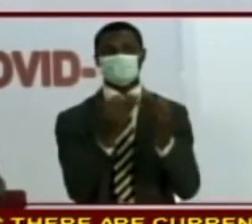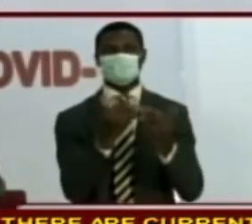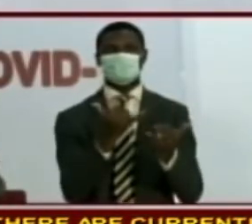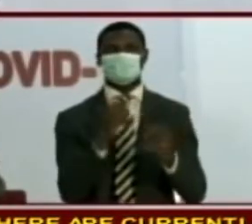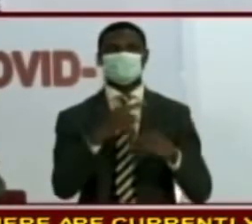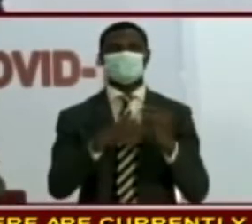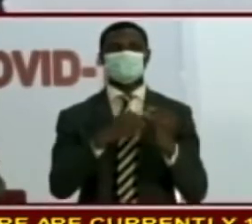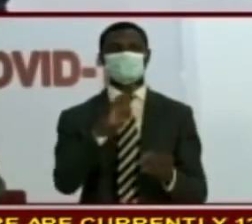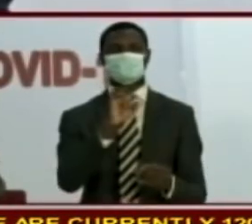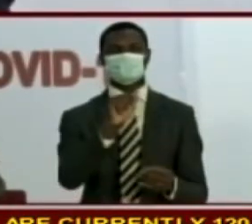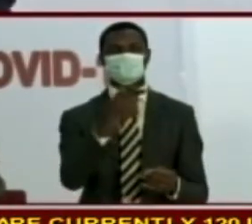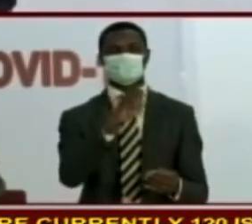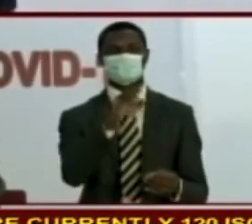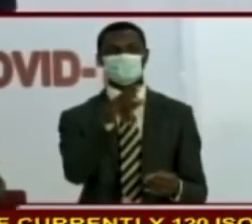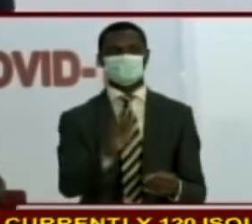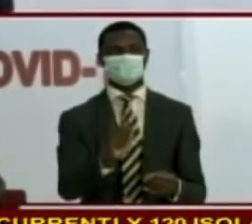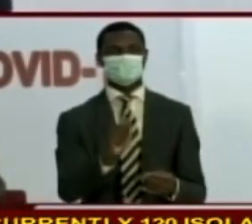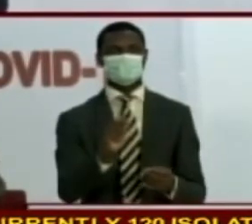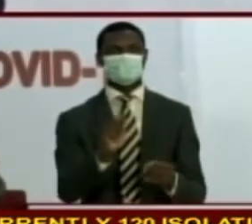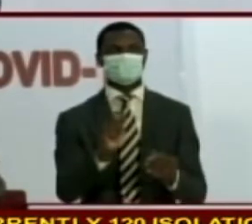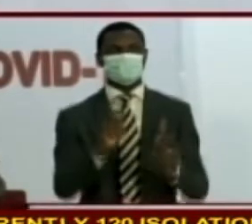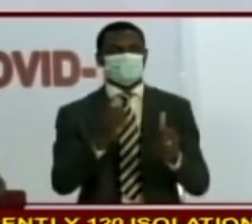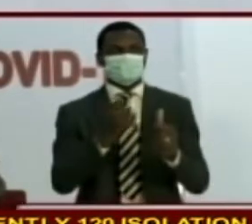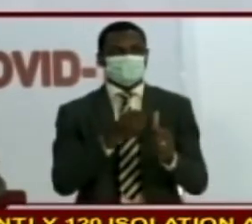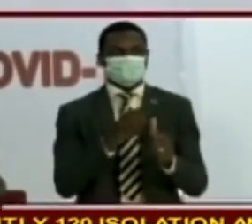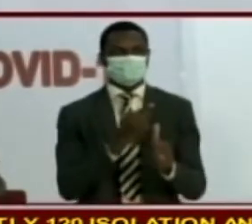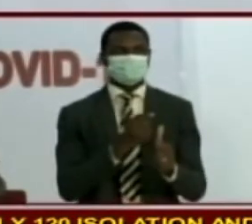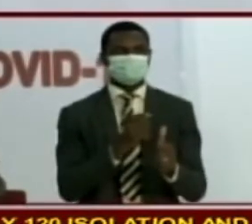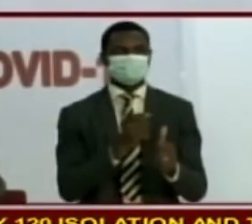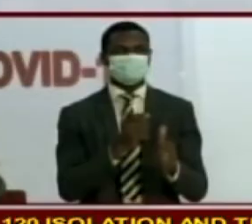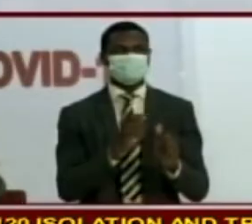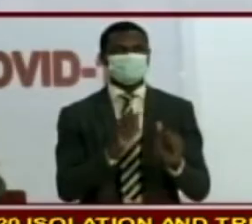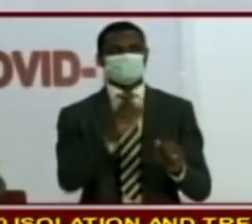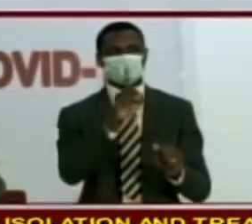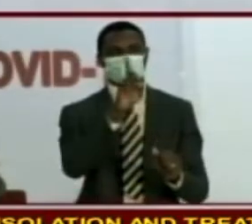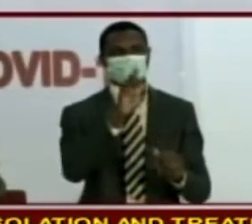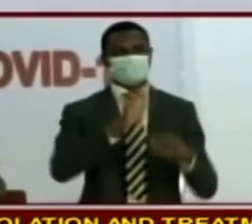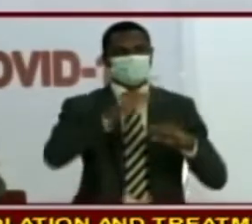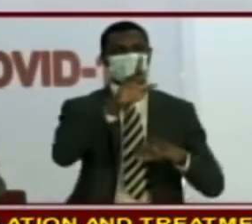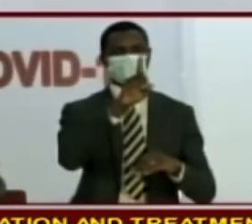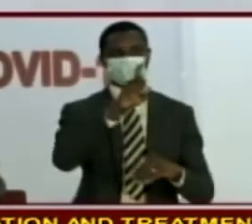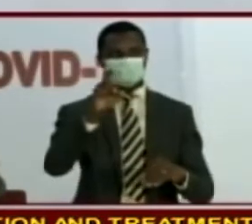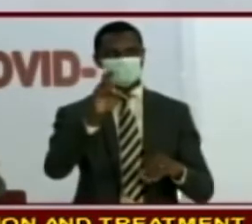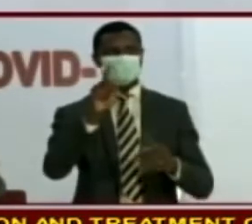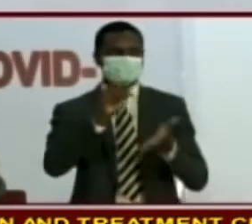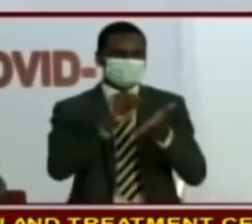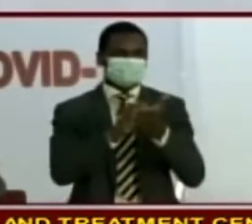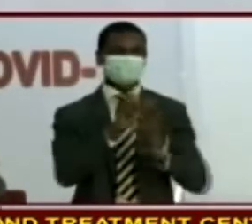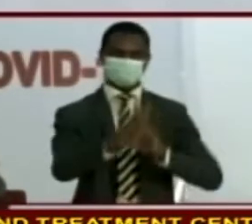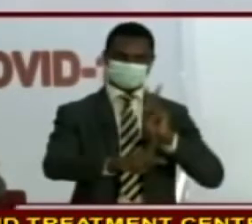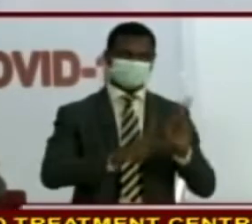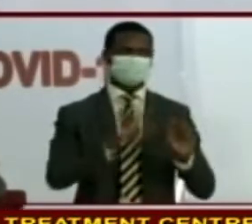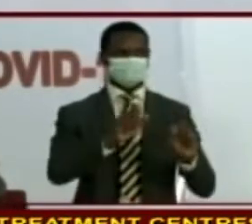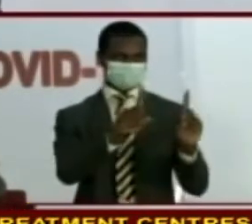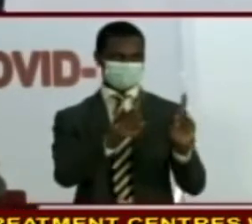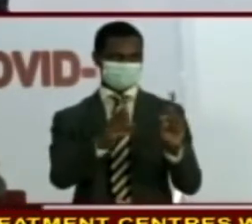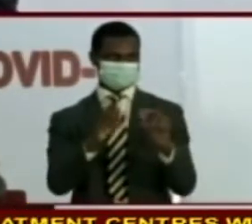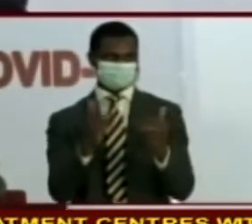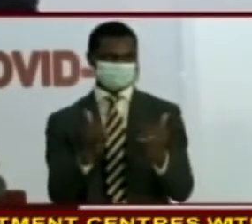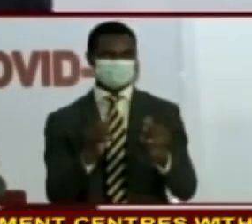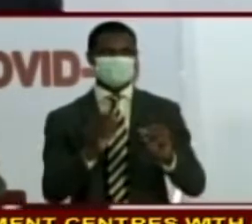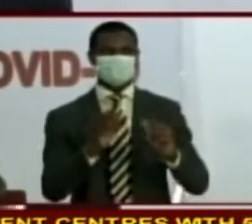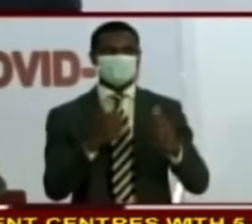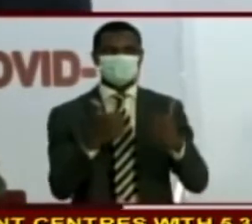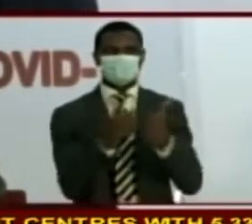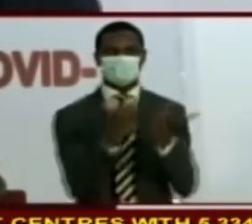the moment we have reagents to test over 100,000 people in our stockpile. So the challenge now